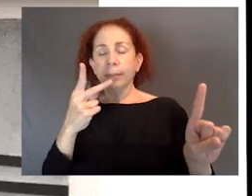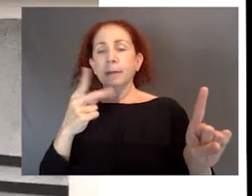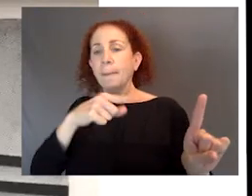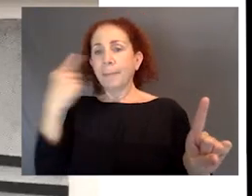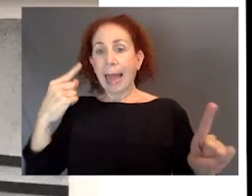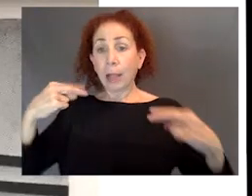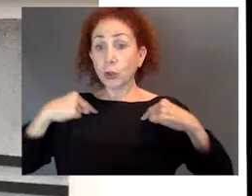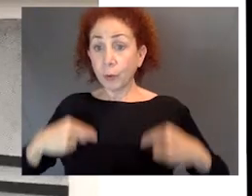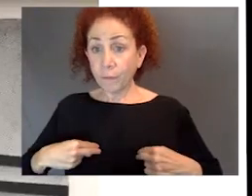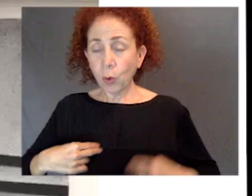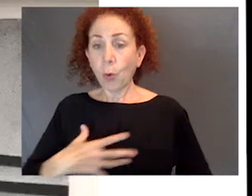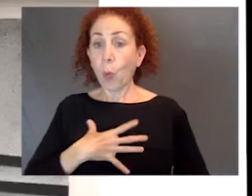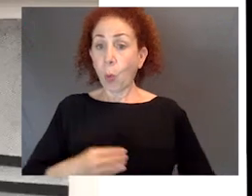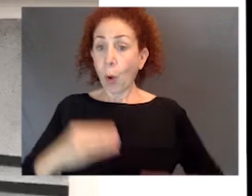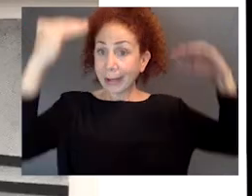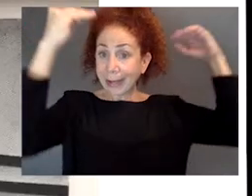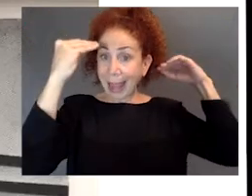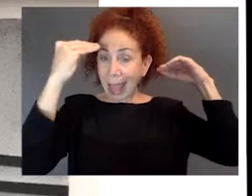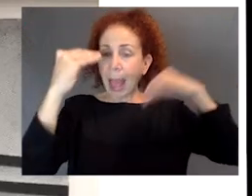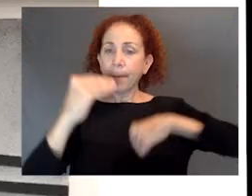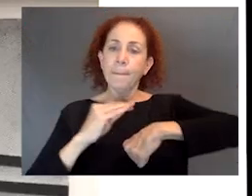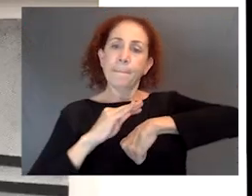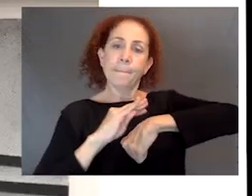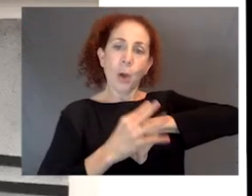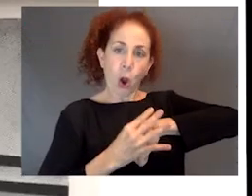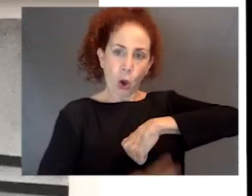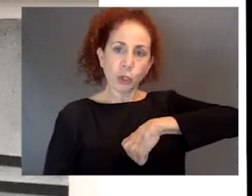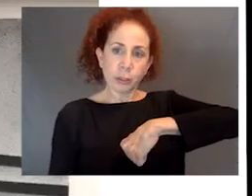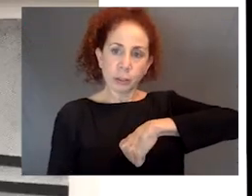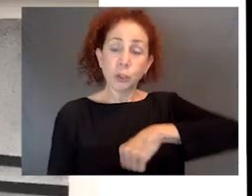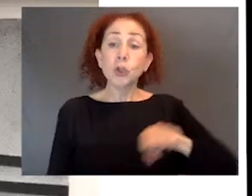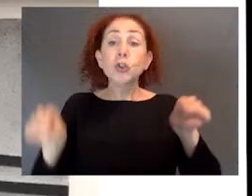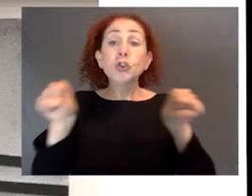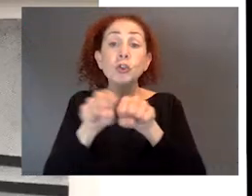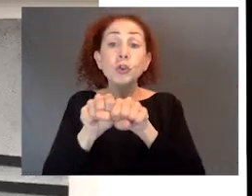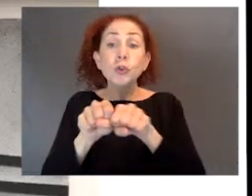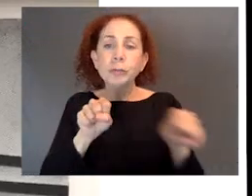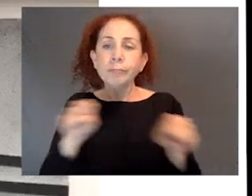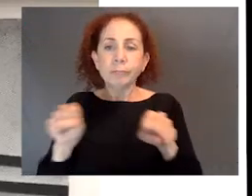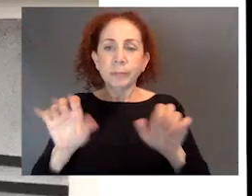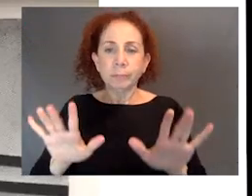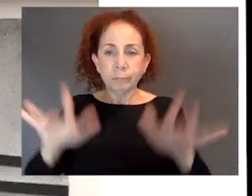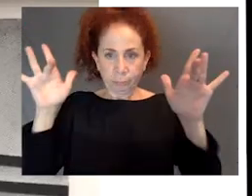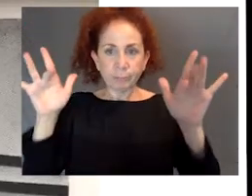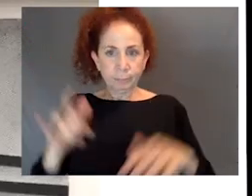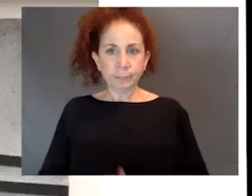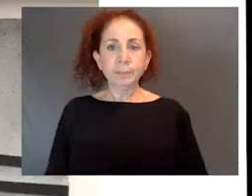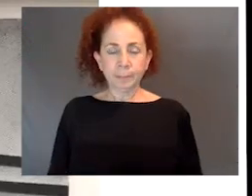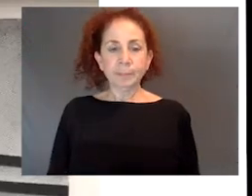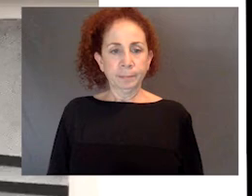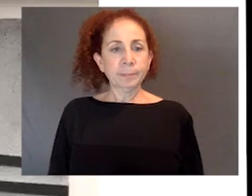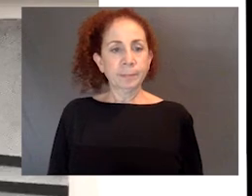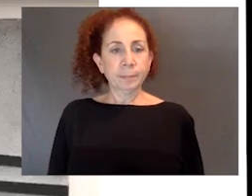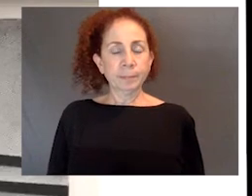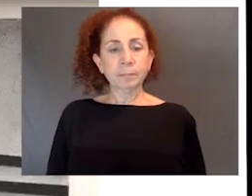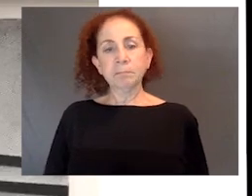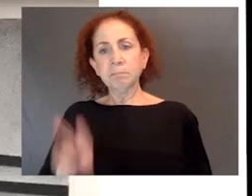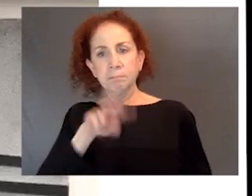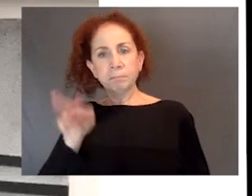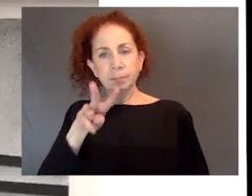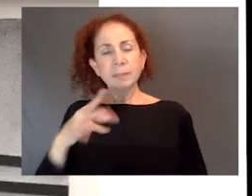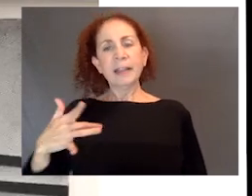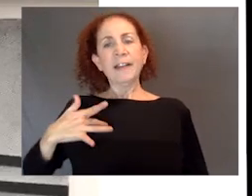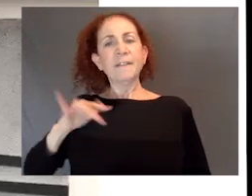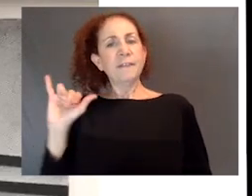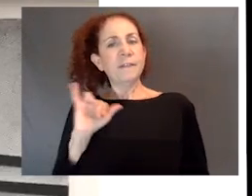black uniform with white cap and bars on his cuff. His shoes are also very neatly polished. I would say